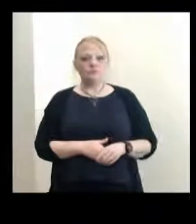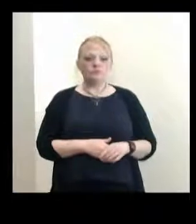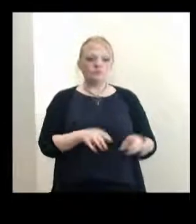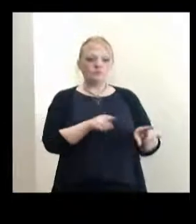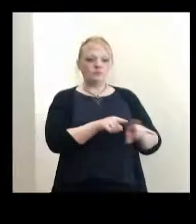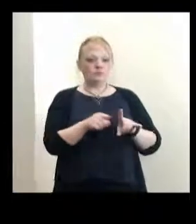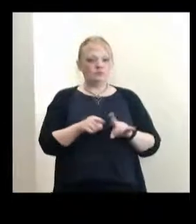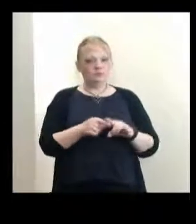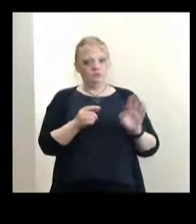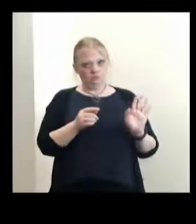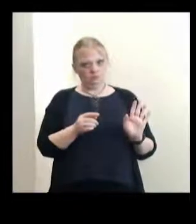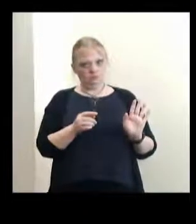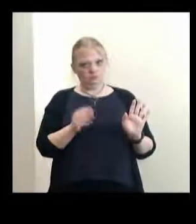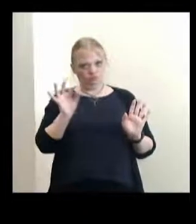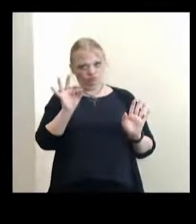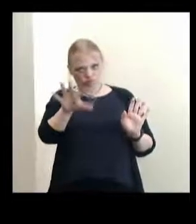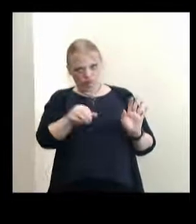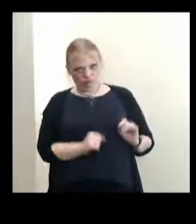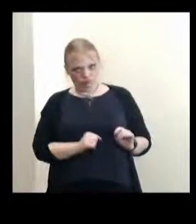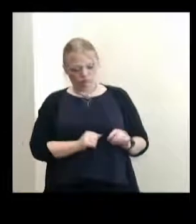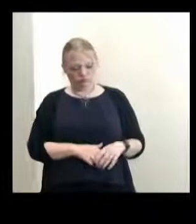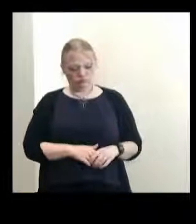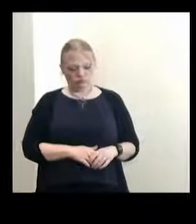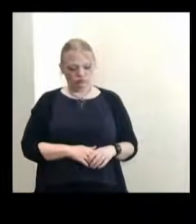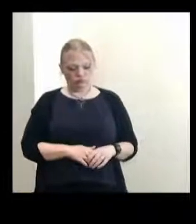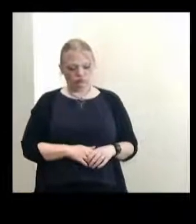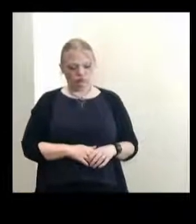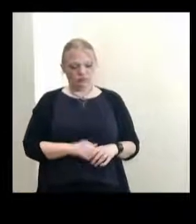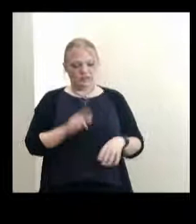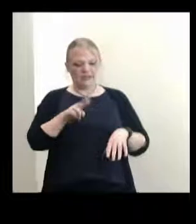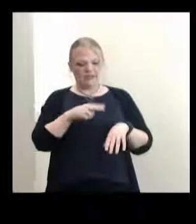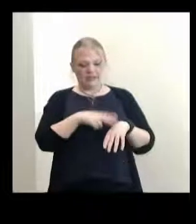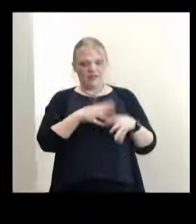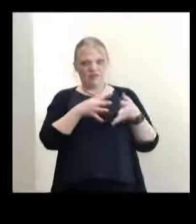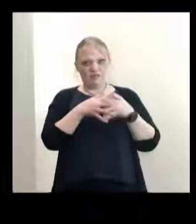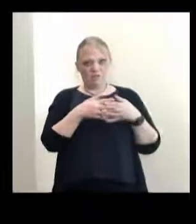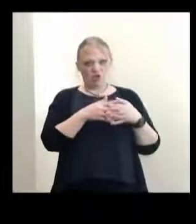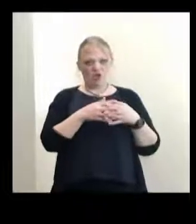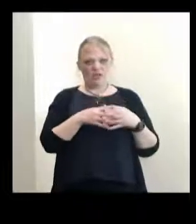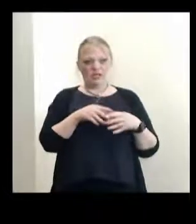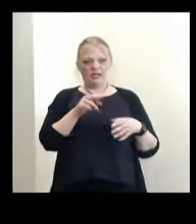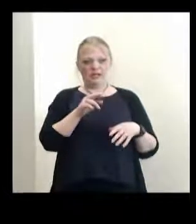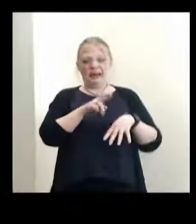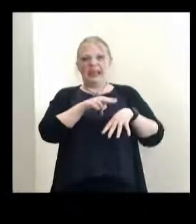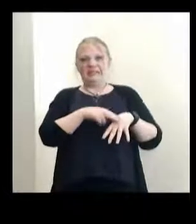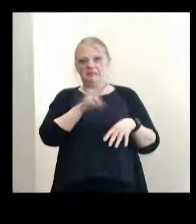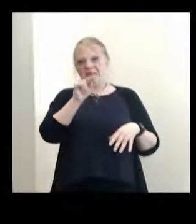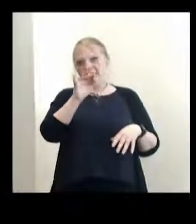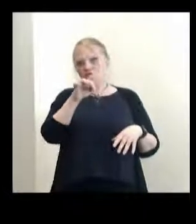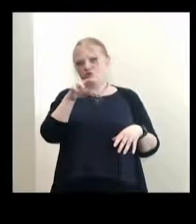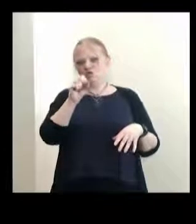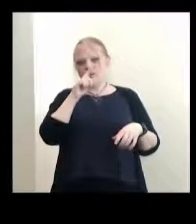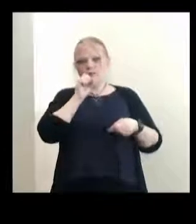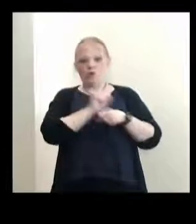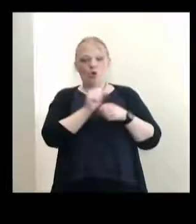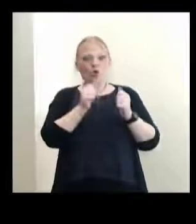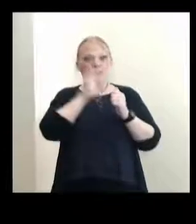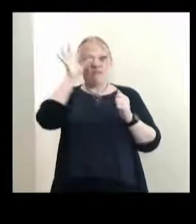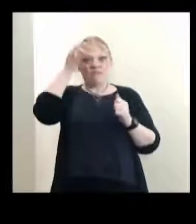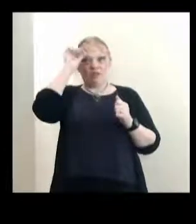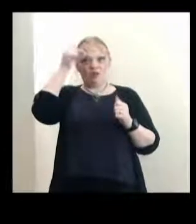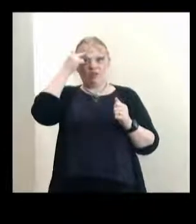note the Native American nations have been working through the federal government also to receive